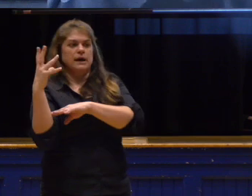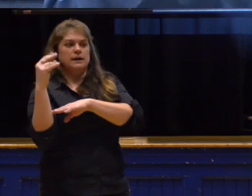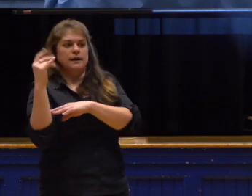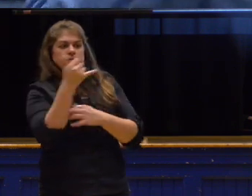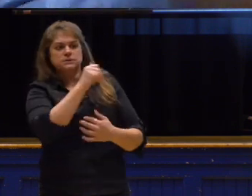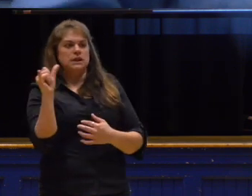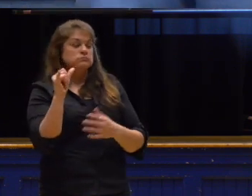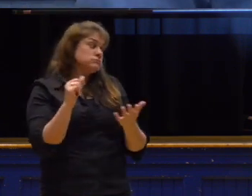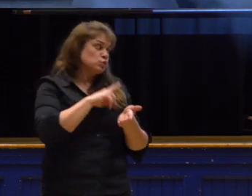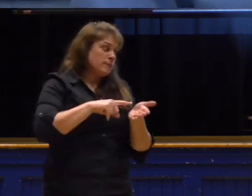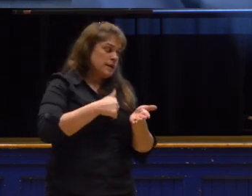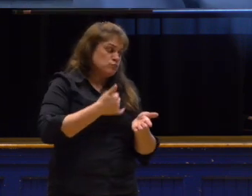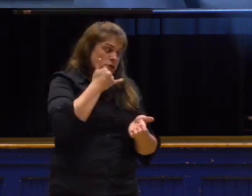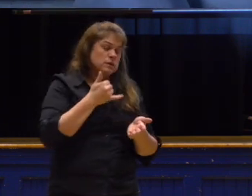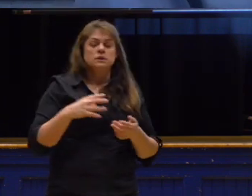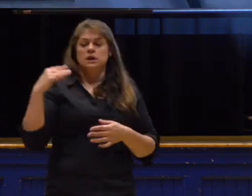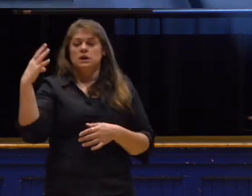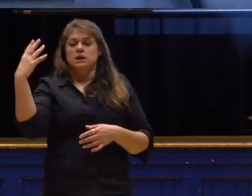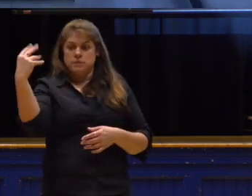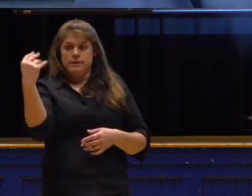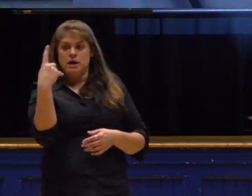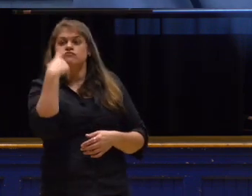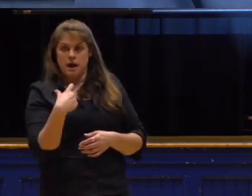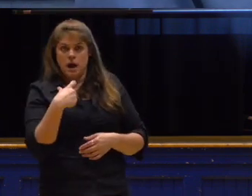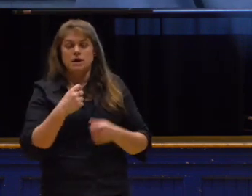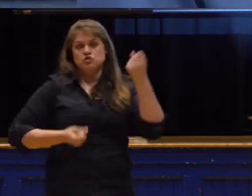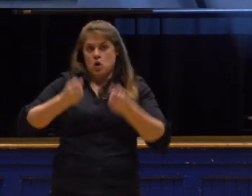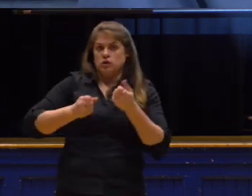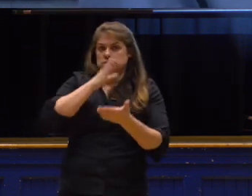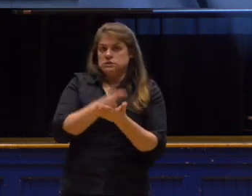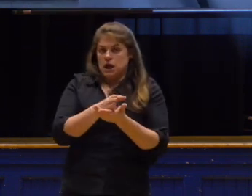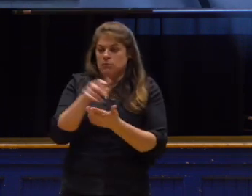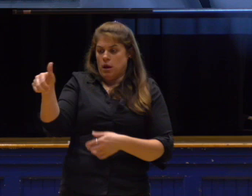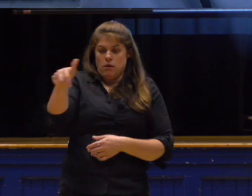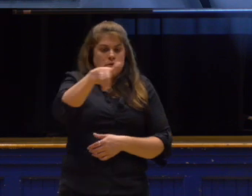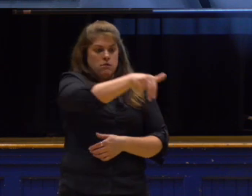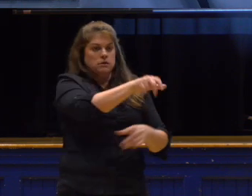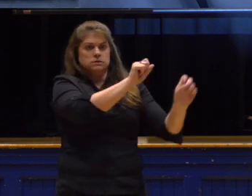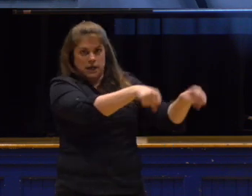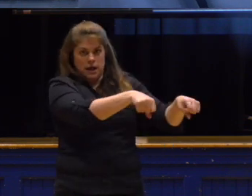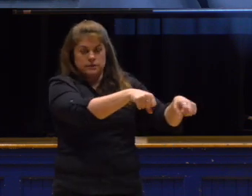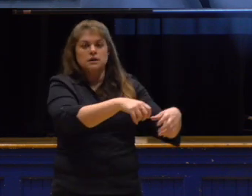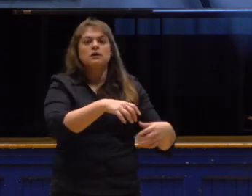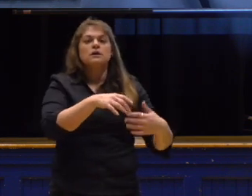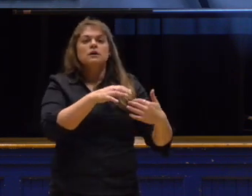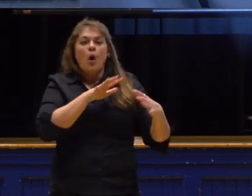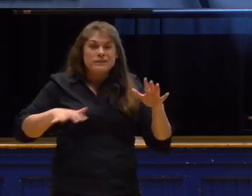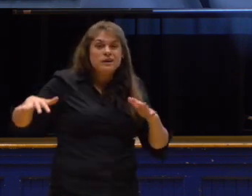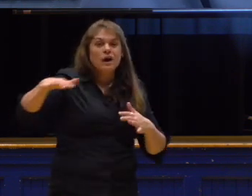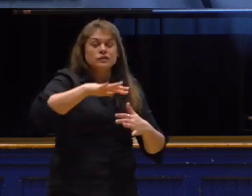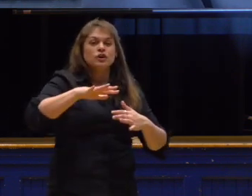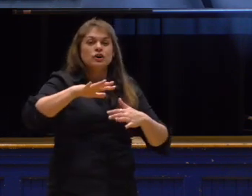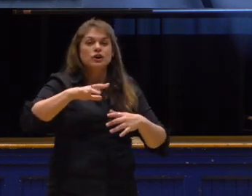it flashes yellow. Correct me if I'm wrong. It flashes red, vehicles stop. You're able to cross the street. All of the